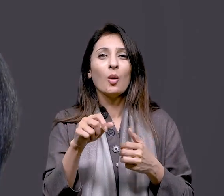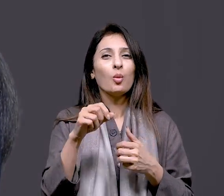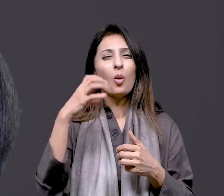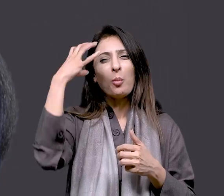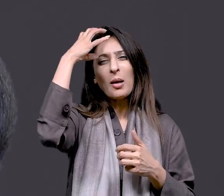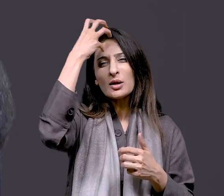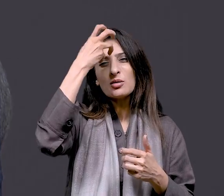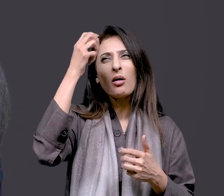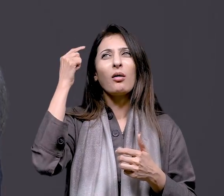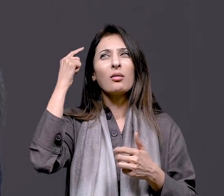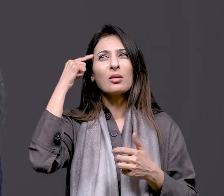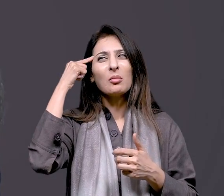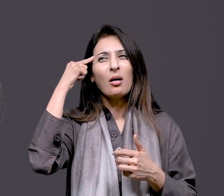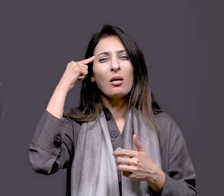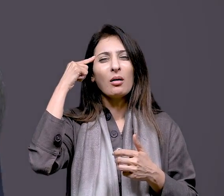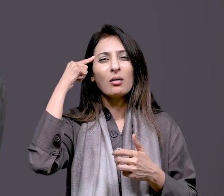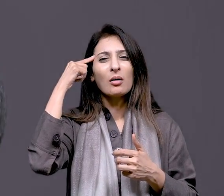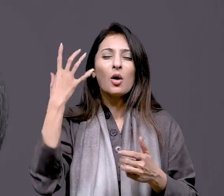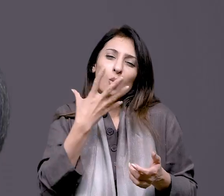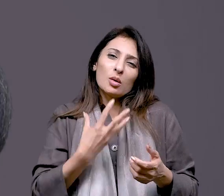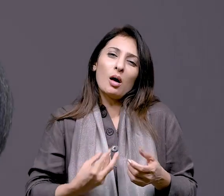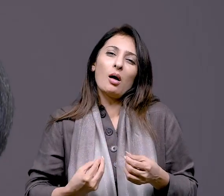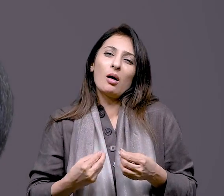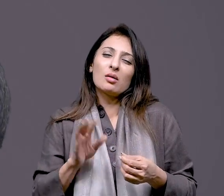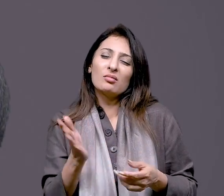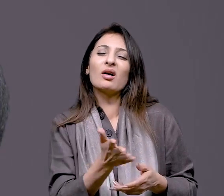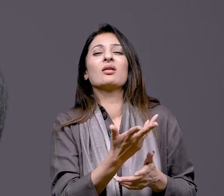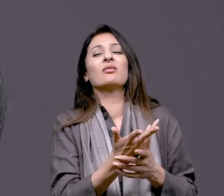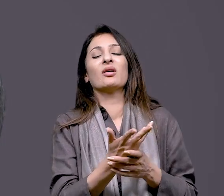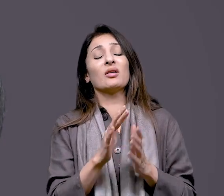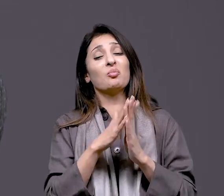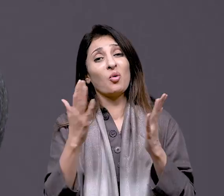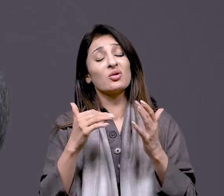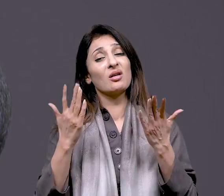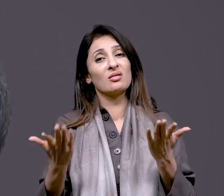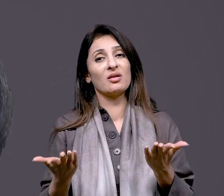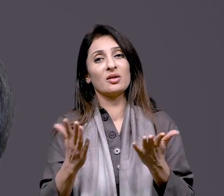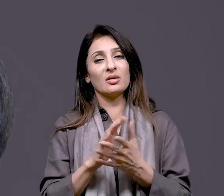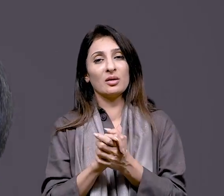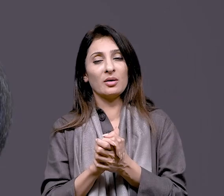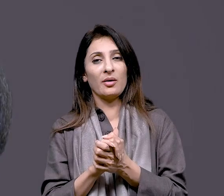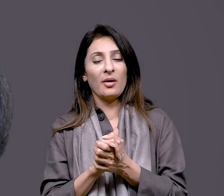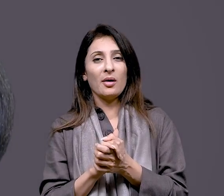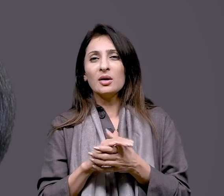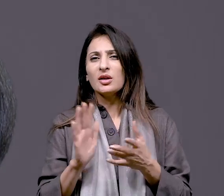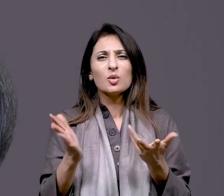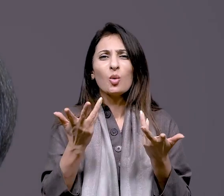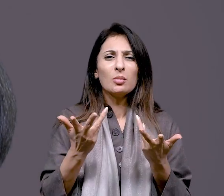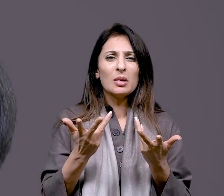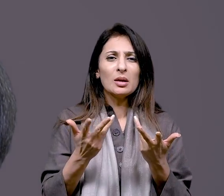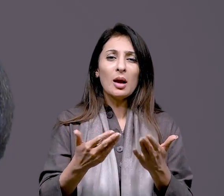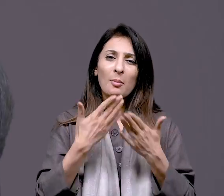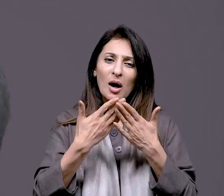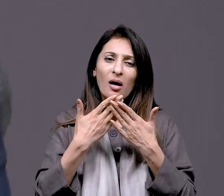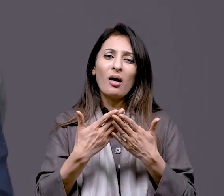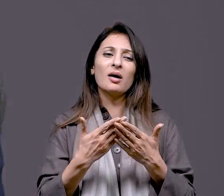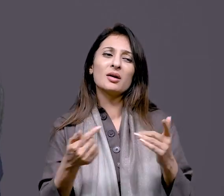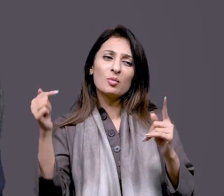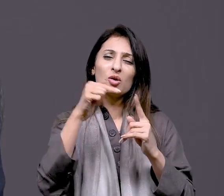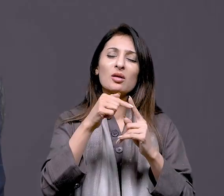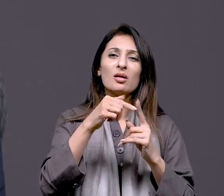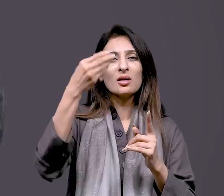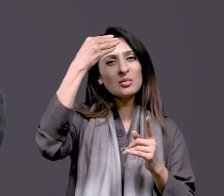with their lives, identity-related issues, professional, academic issues. Now,